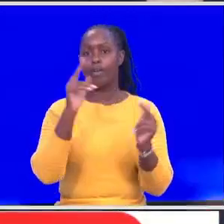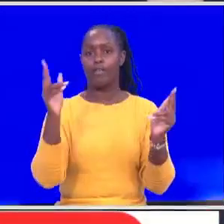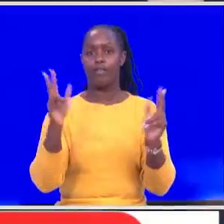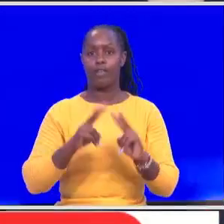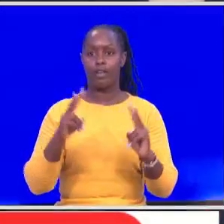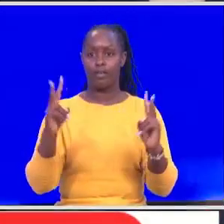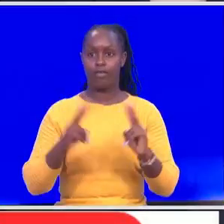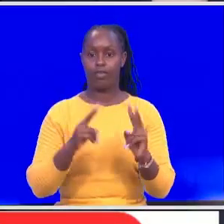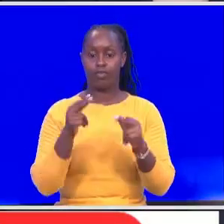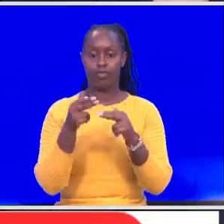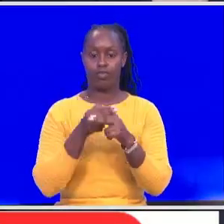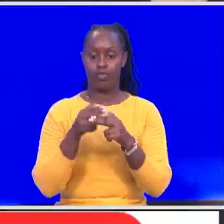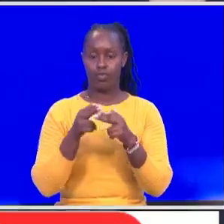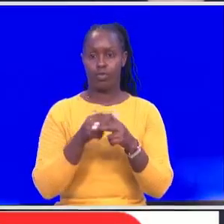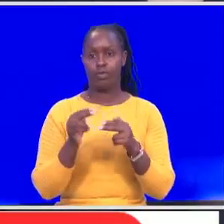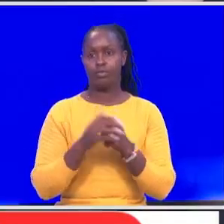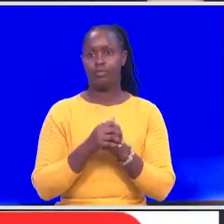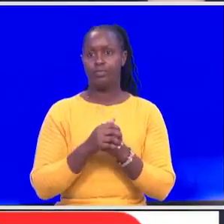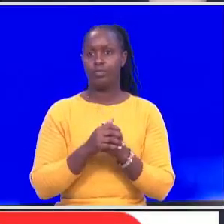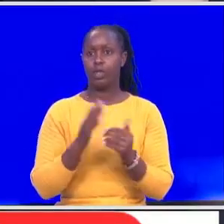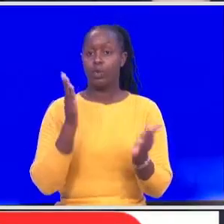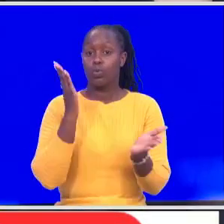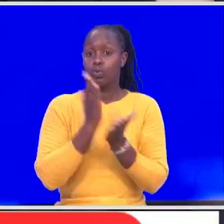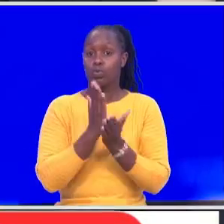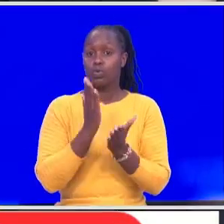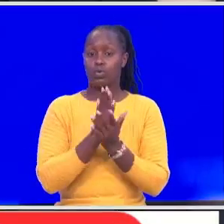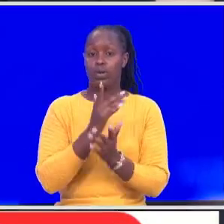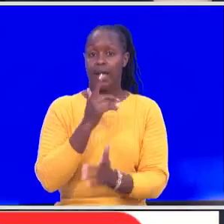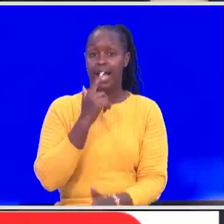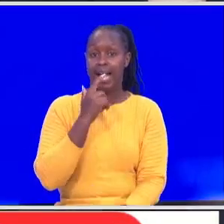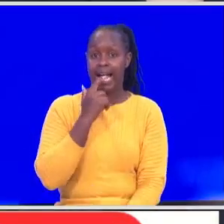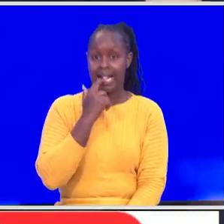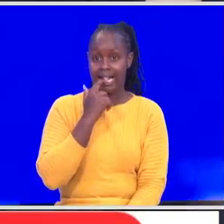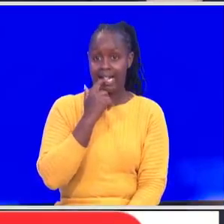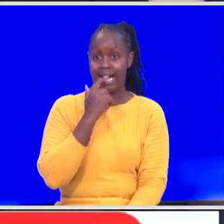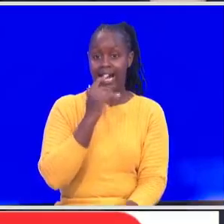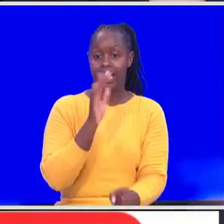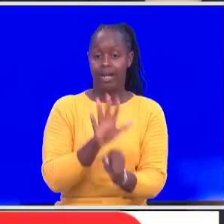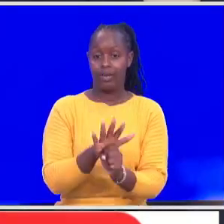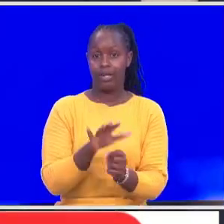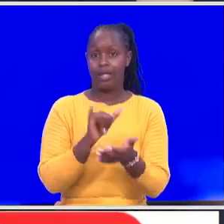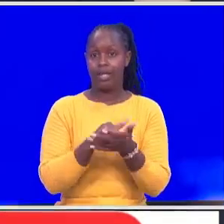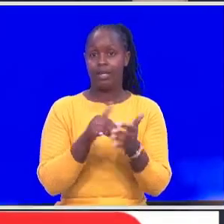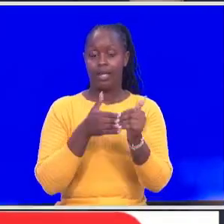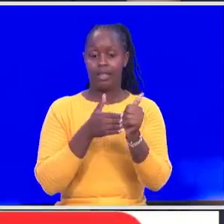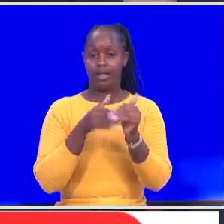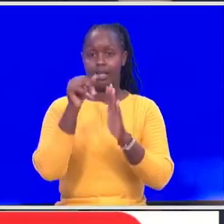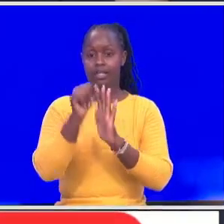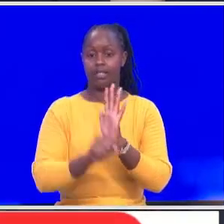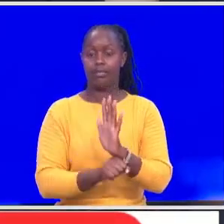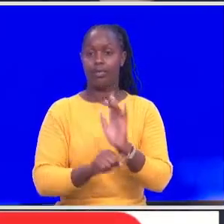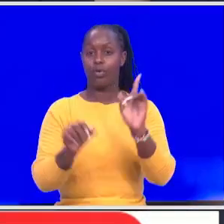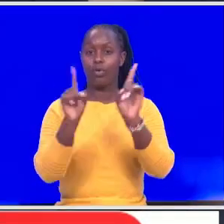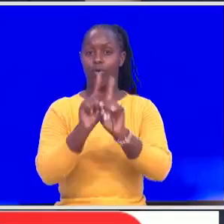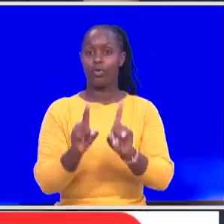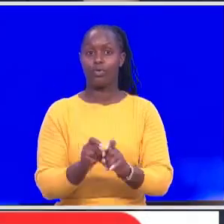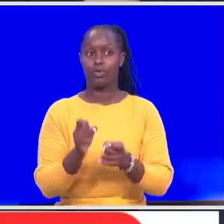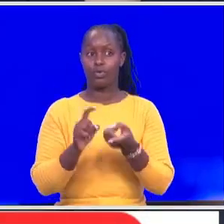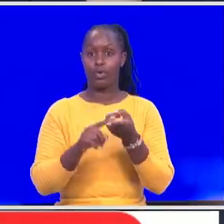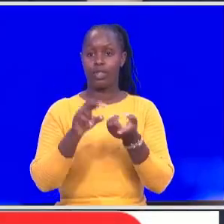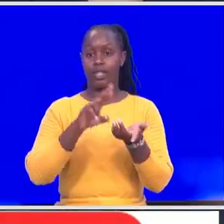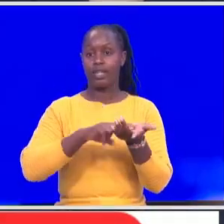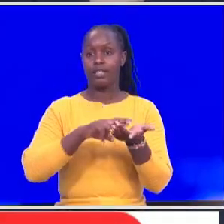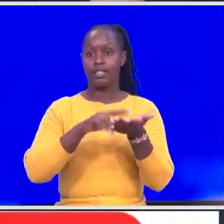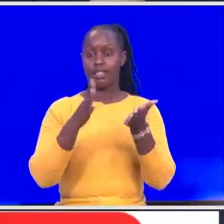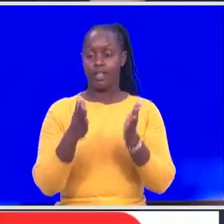is regrettable that the leadership of the executive and also the legislature